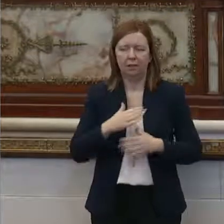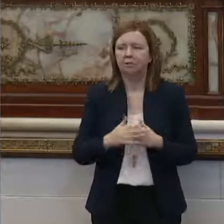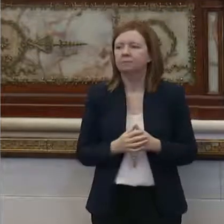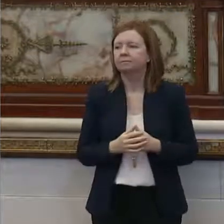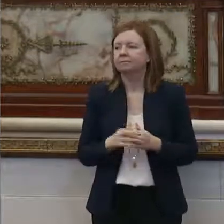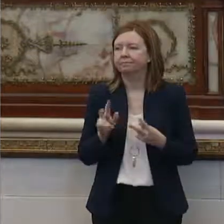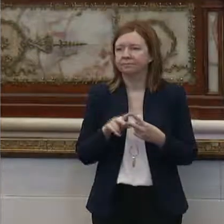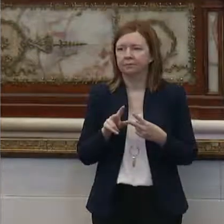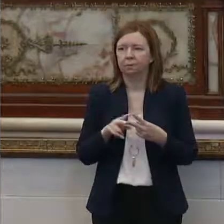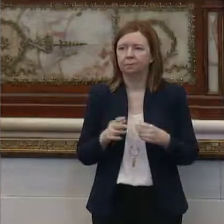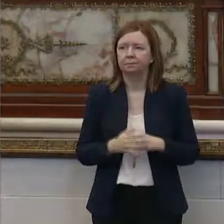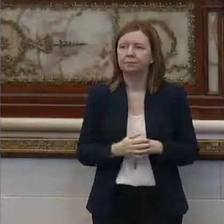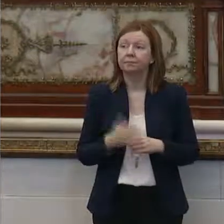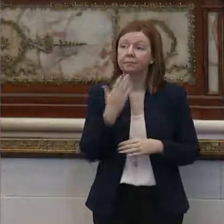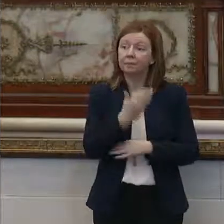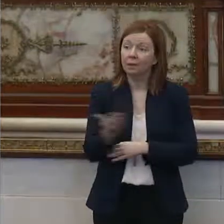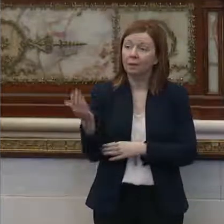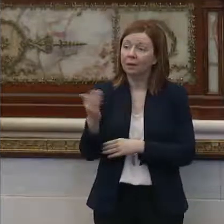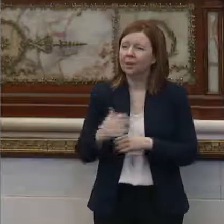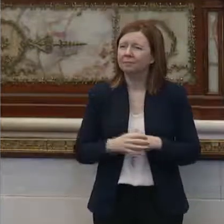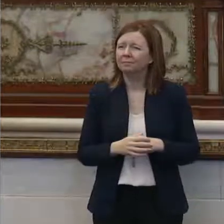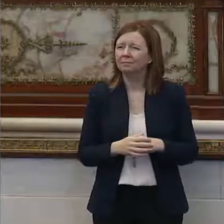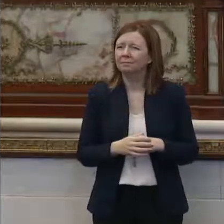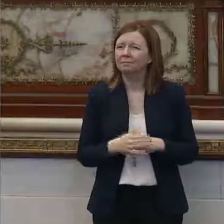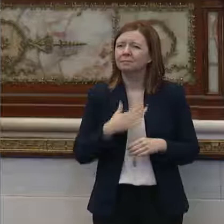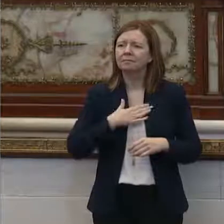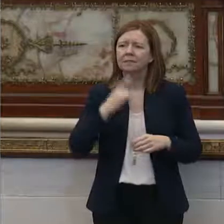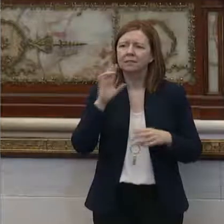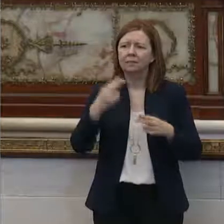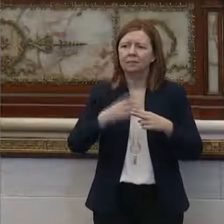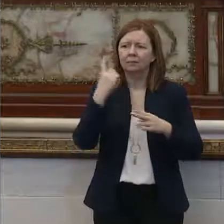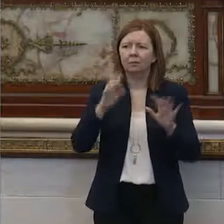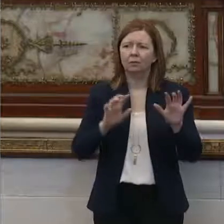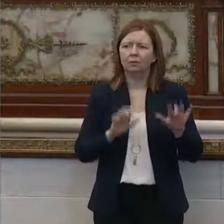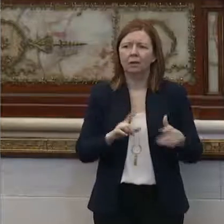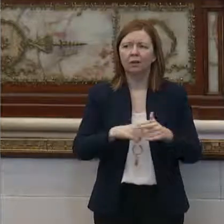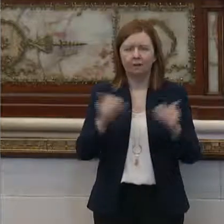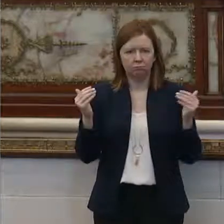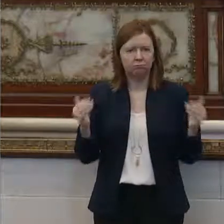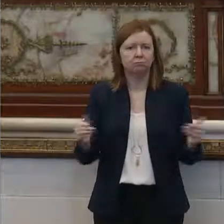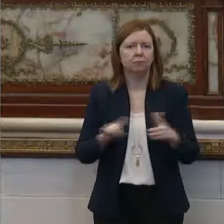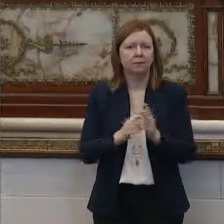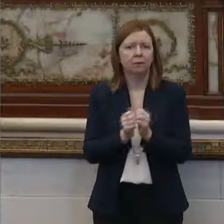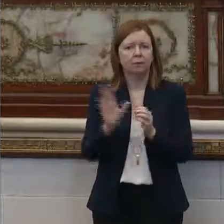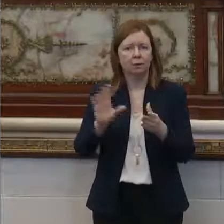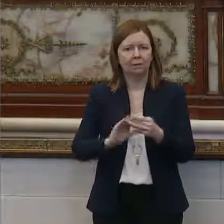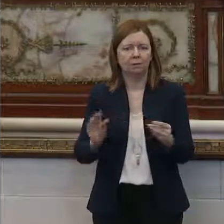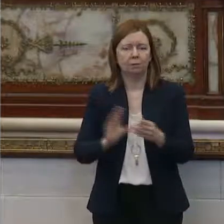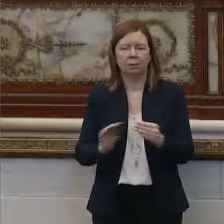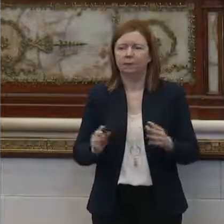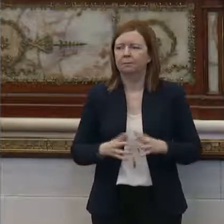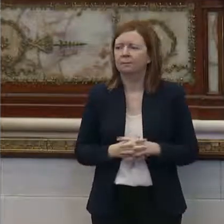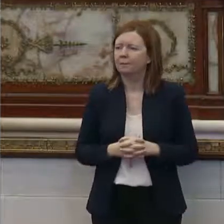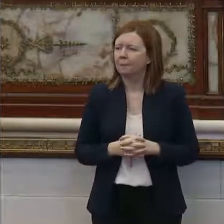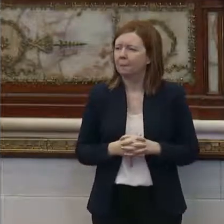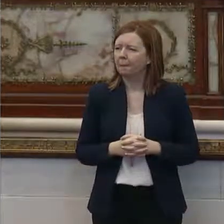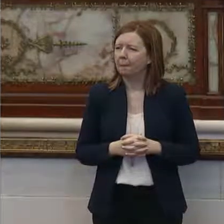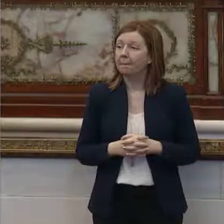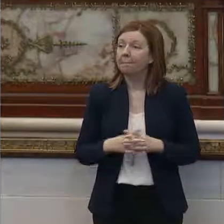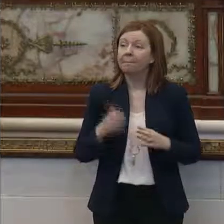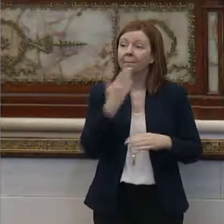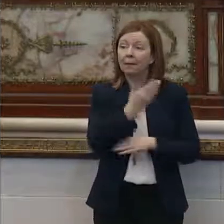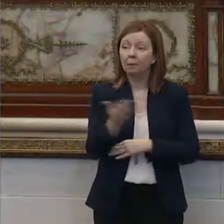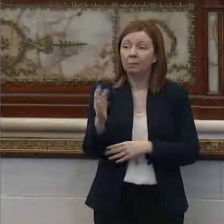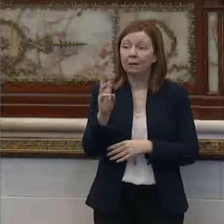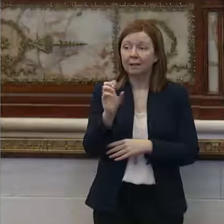Good morning. And please state your name for the record and begin with your testimony. Good morning,